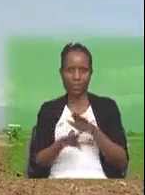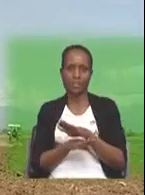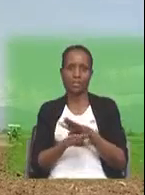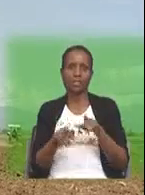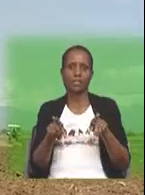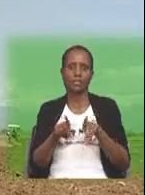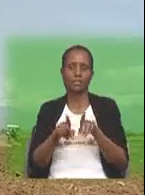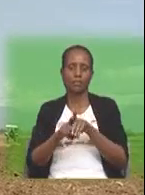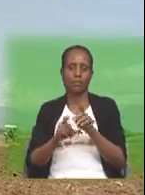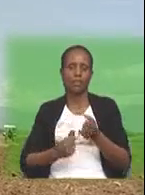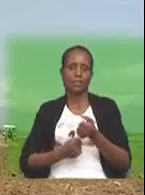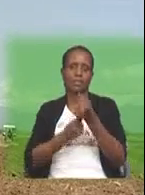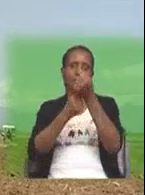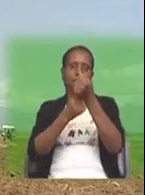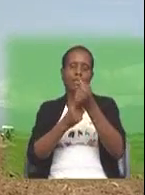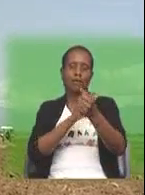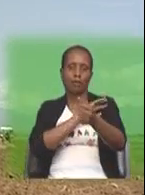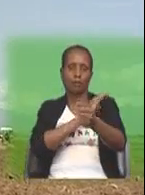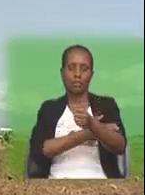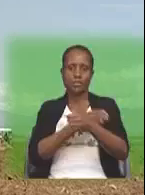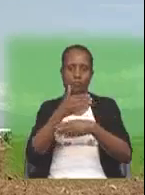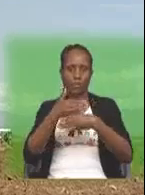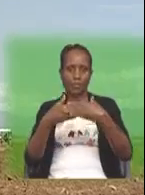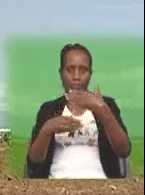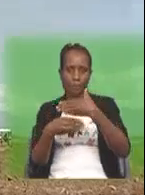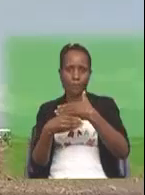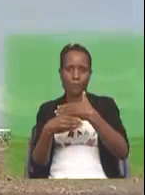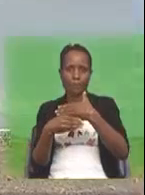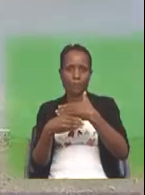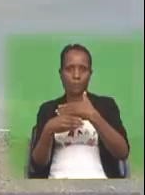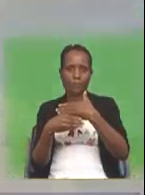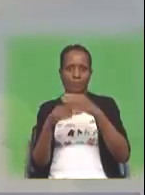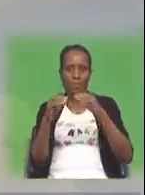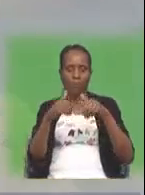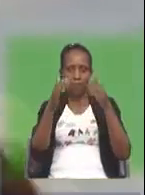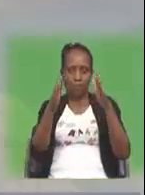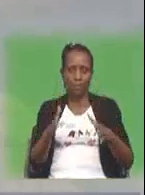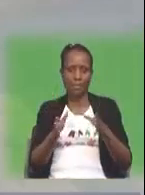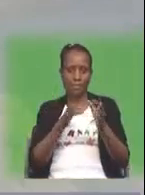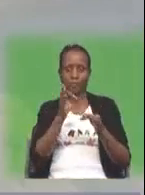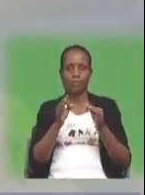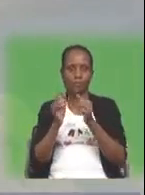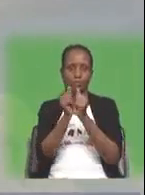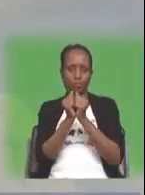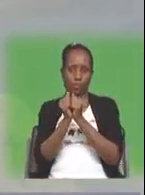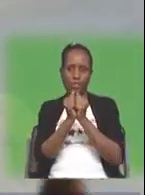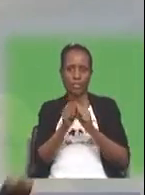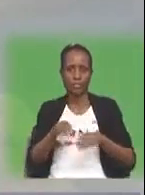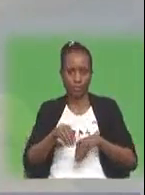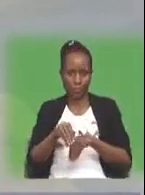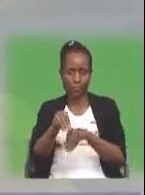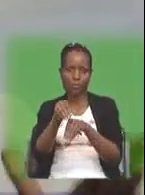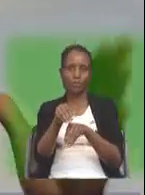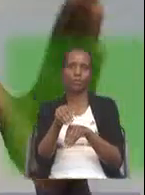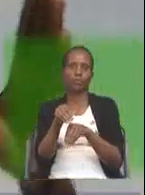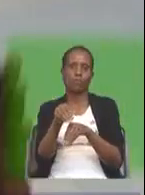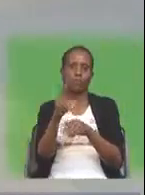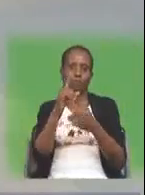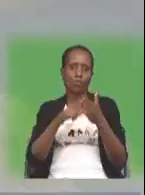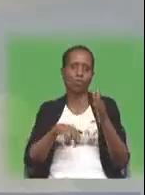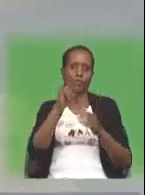and also assisting them in capacity building. Wakulima sisi tukiungana pamoja na tufuate maagizo